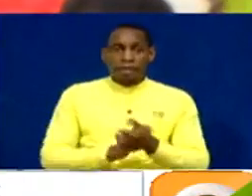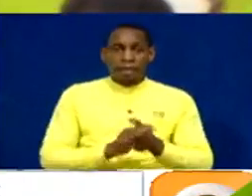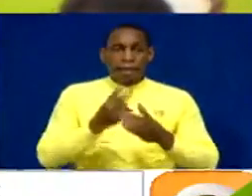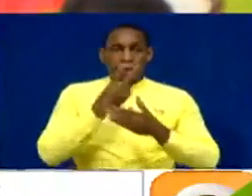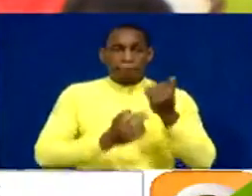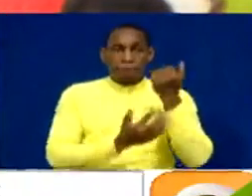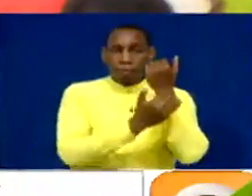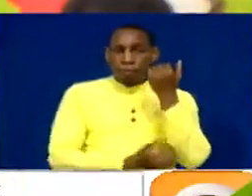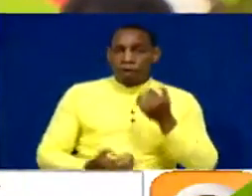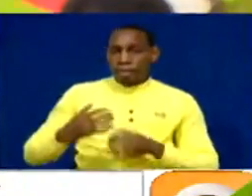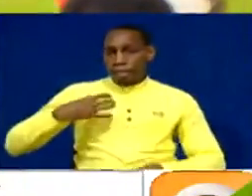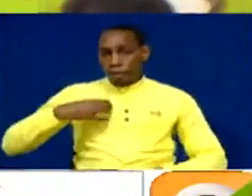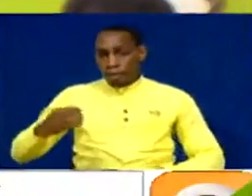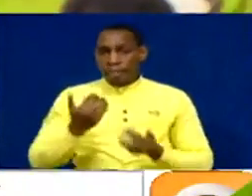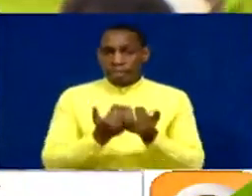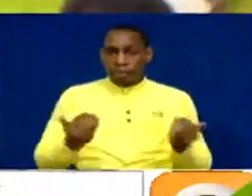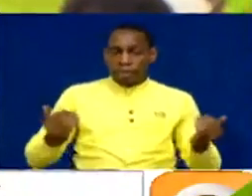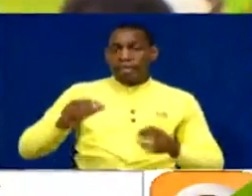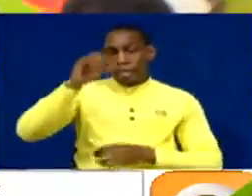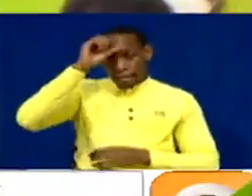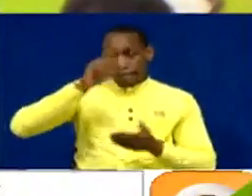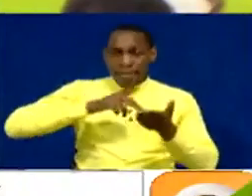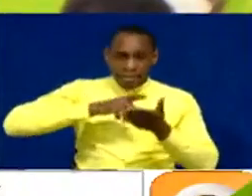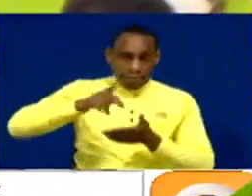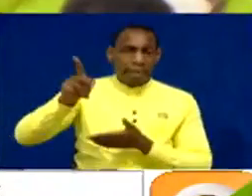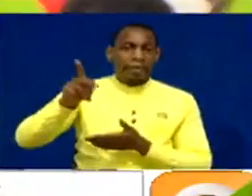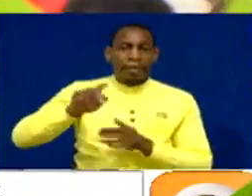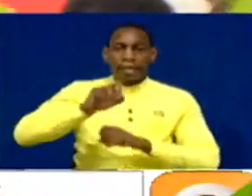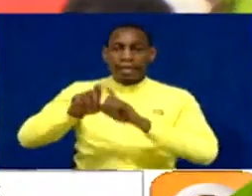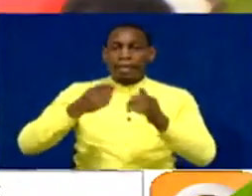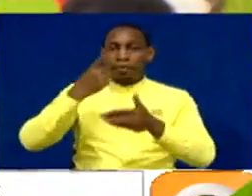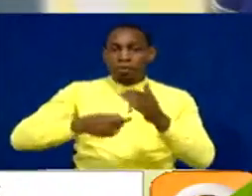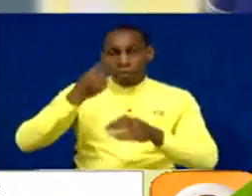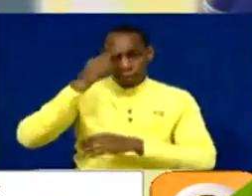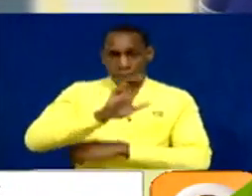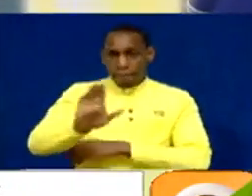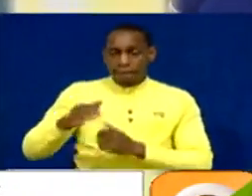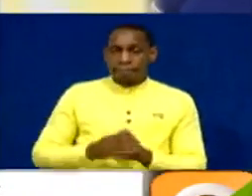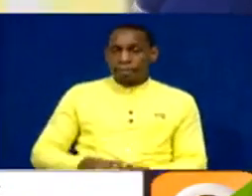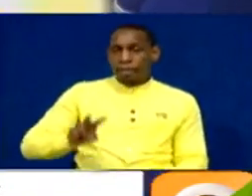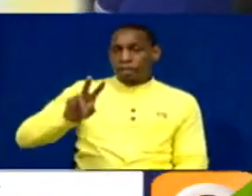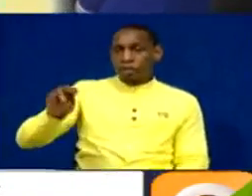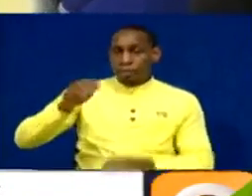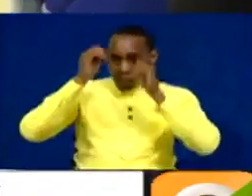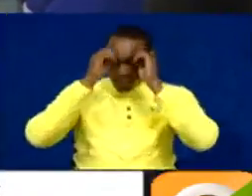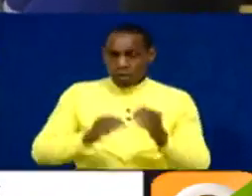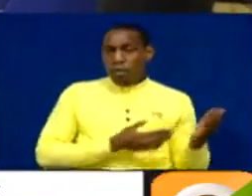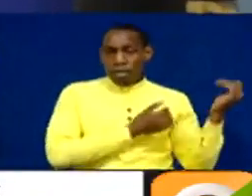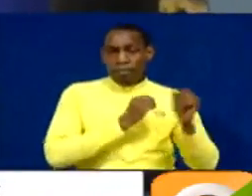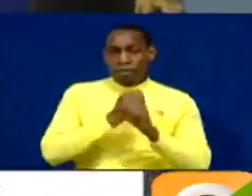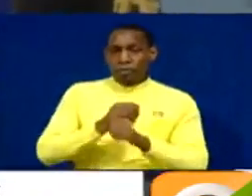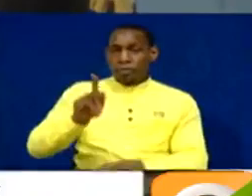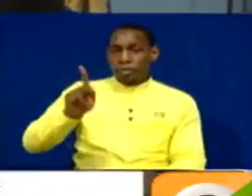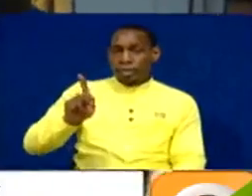both poor and rich children. The government is paying examination fees for them. Over 2 million candidates are expected to sit